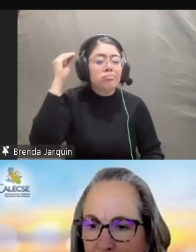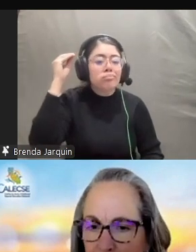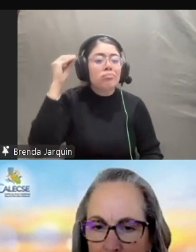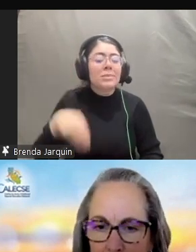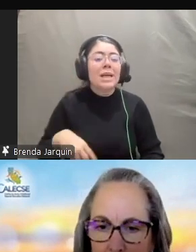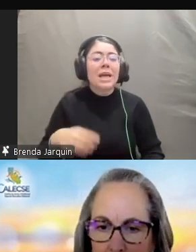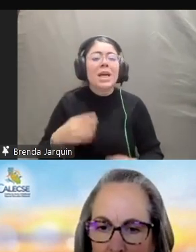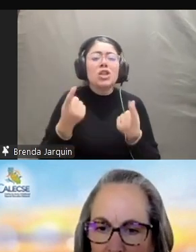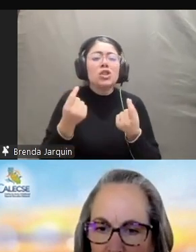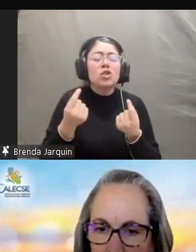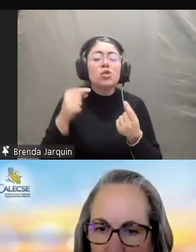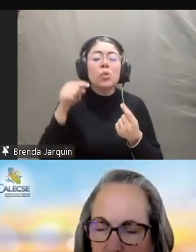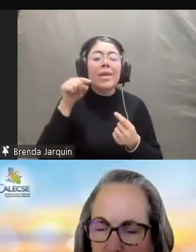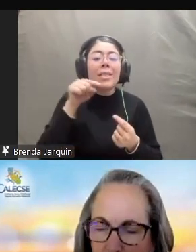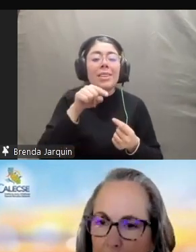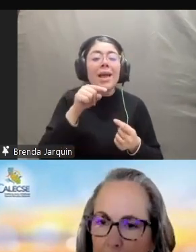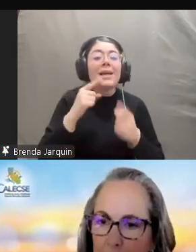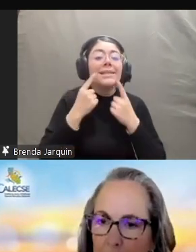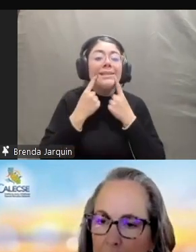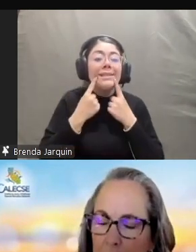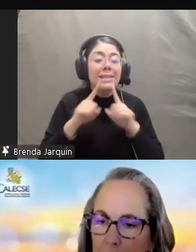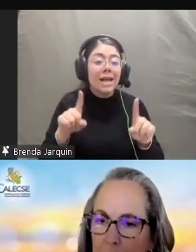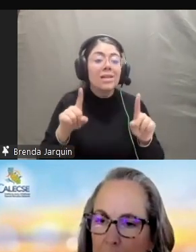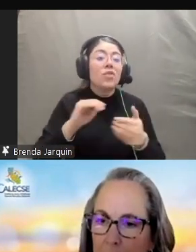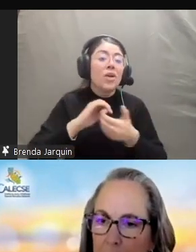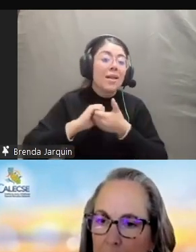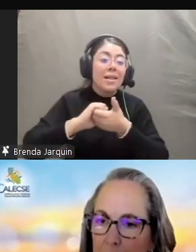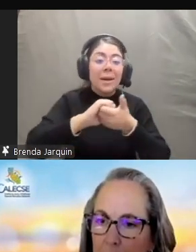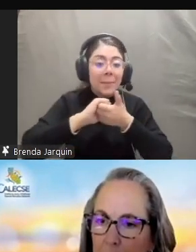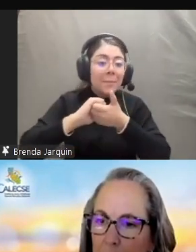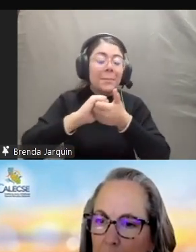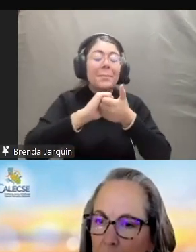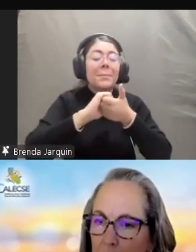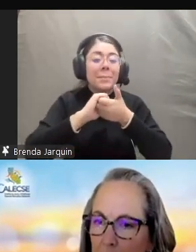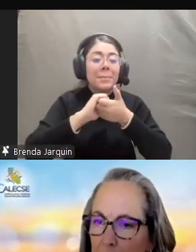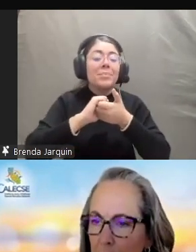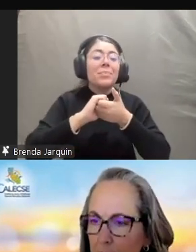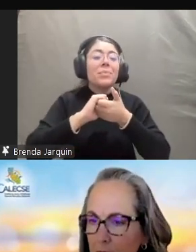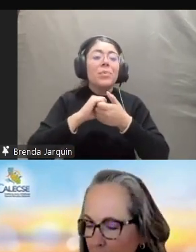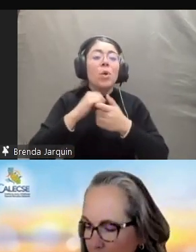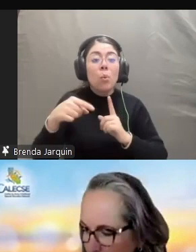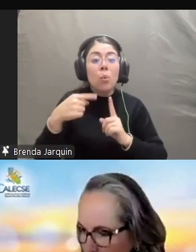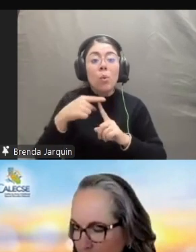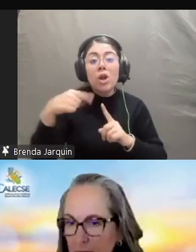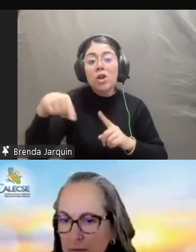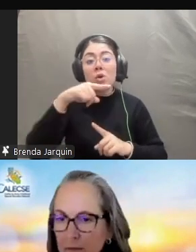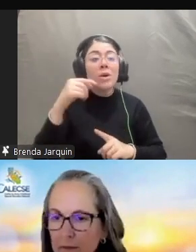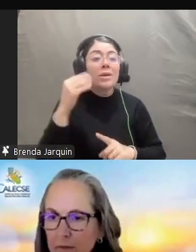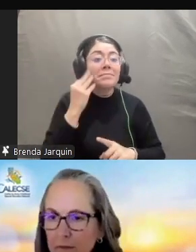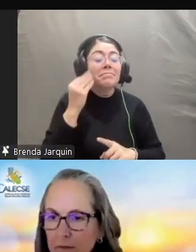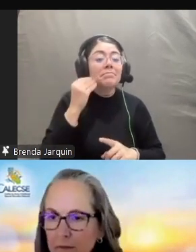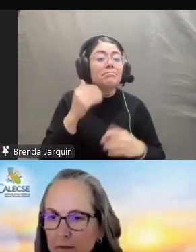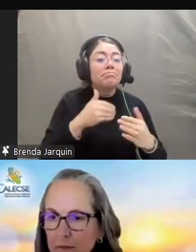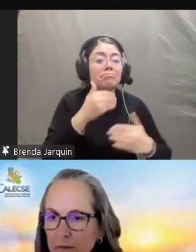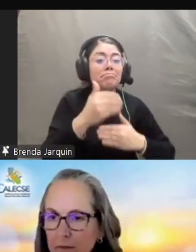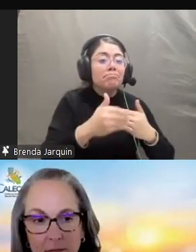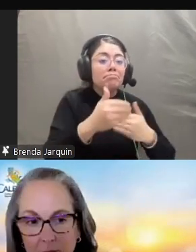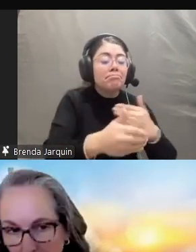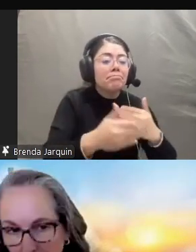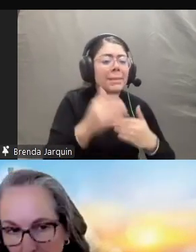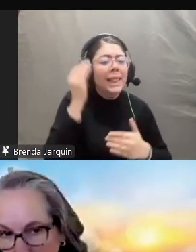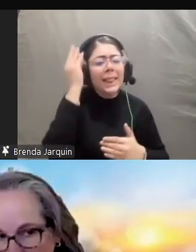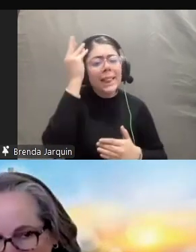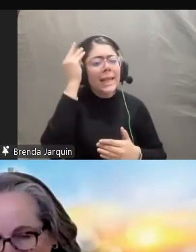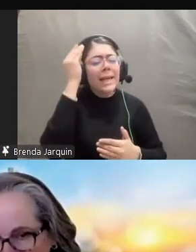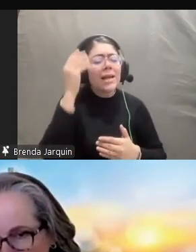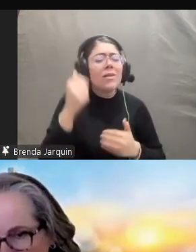successful collaborations. So as you're going through that process, thinking how you're communicating out